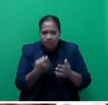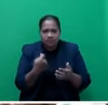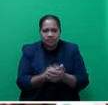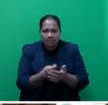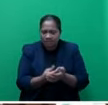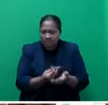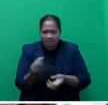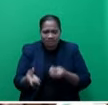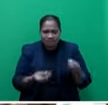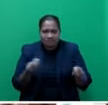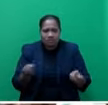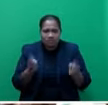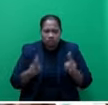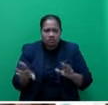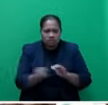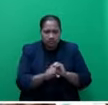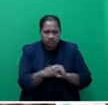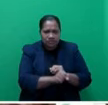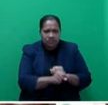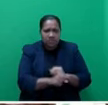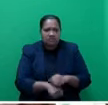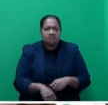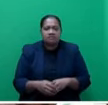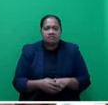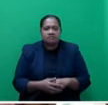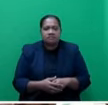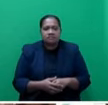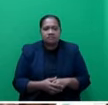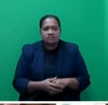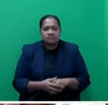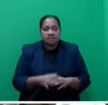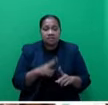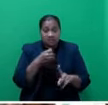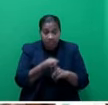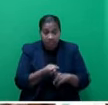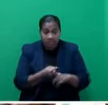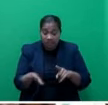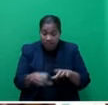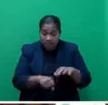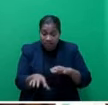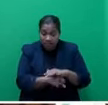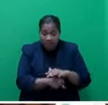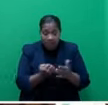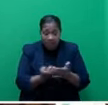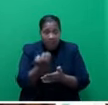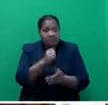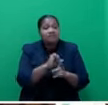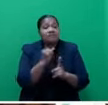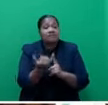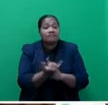human trafficking we talked about, terrorism and terrorist financing. The impact of corruption to the economy and society at large